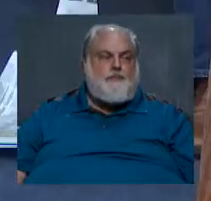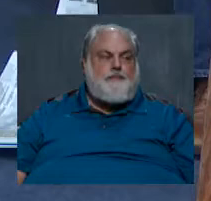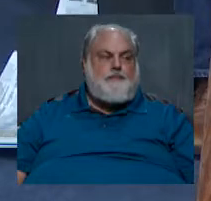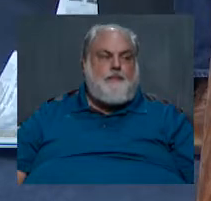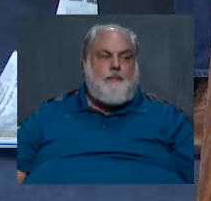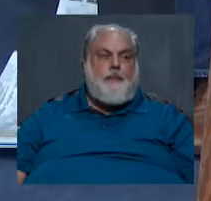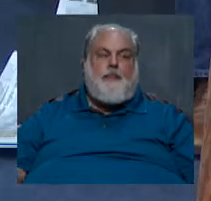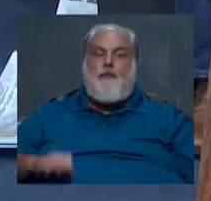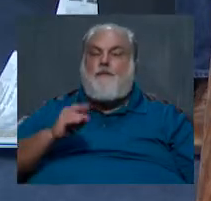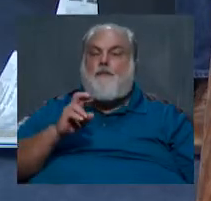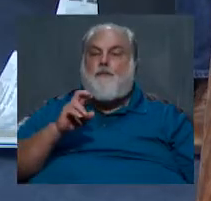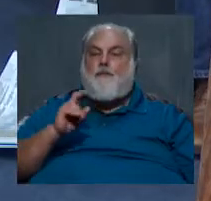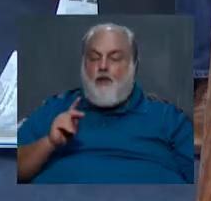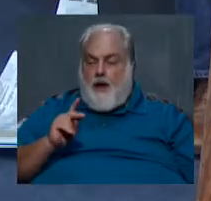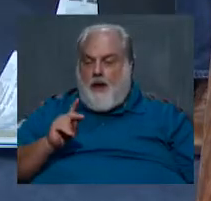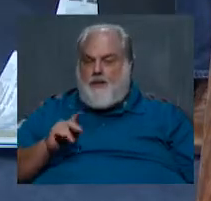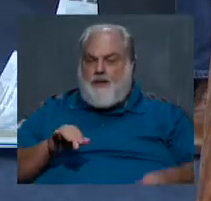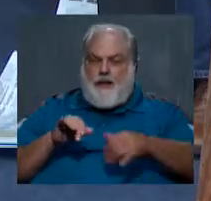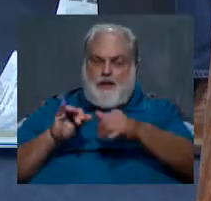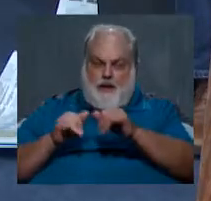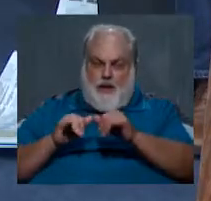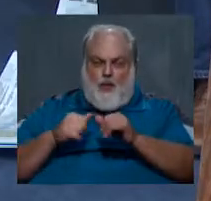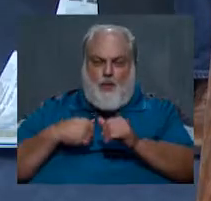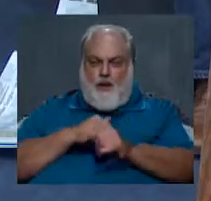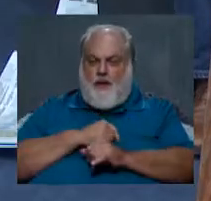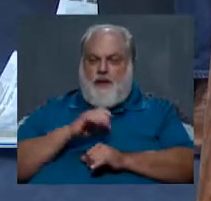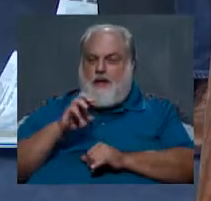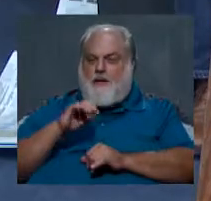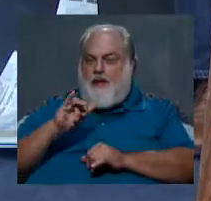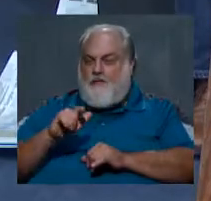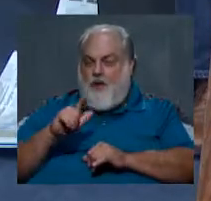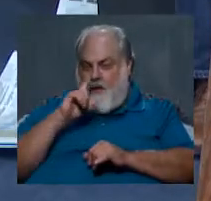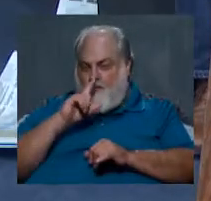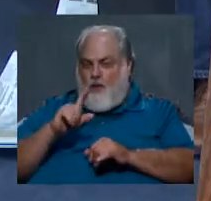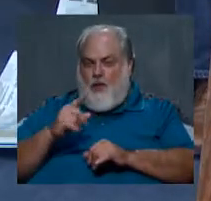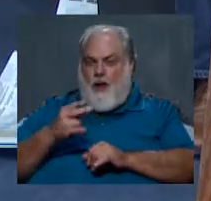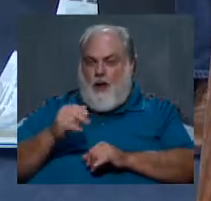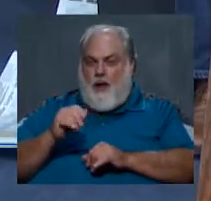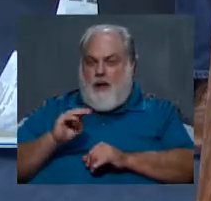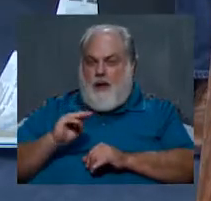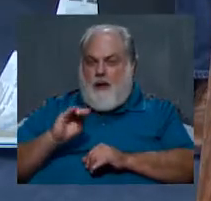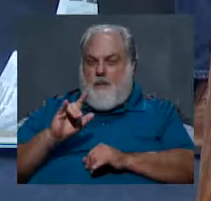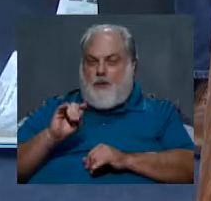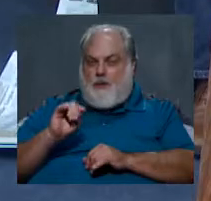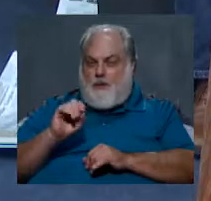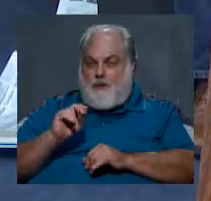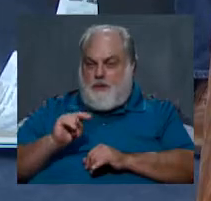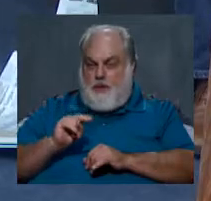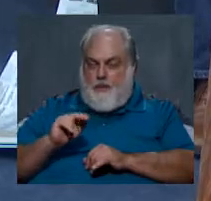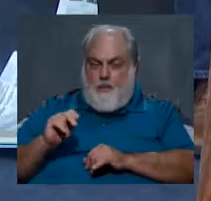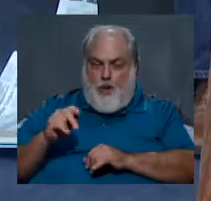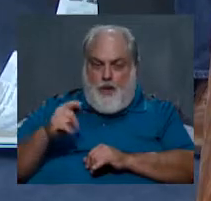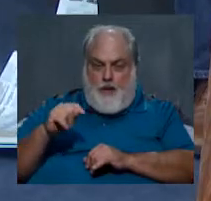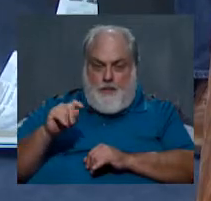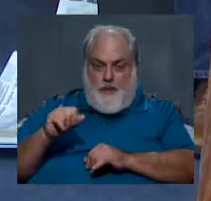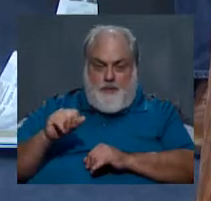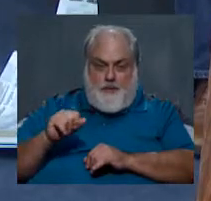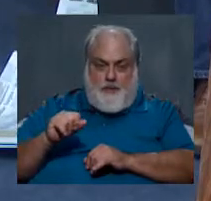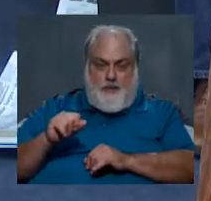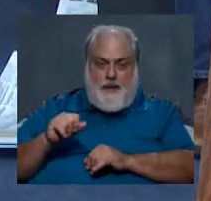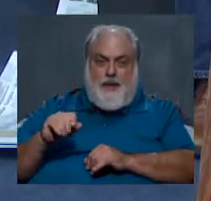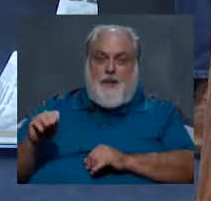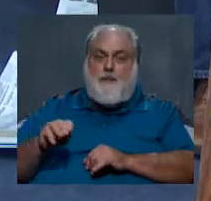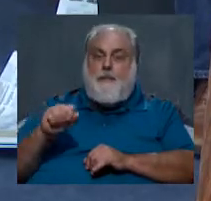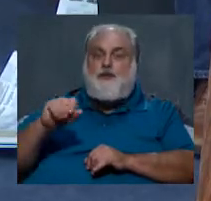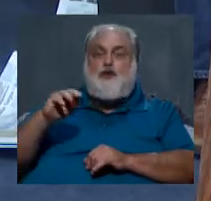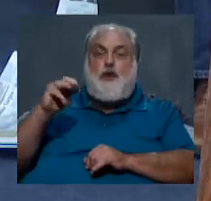I'm Frank Riggins with Craft & Toll Engineers. We are the civil engineer for the Hamilton Apartments. Ms. James made a great presentation and